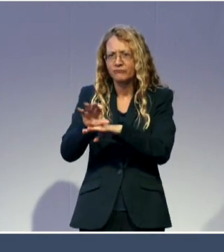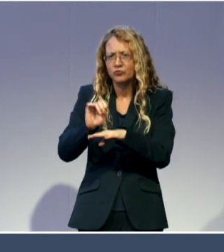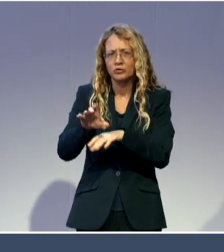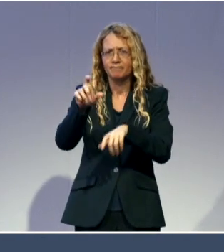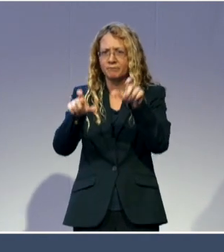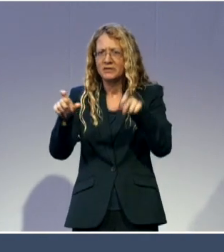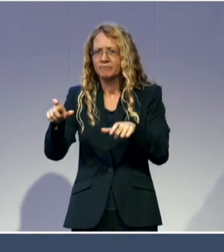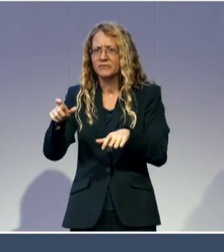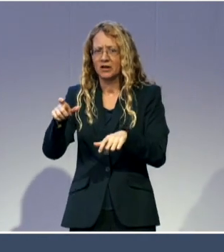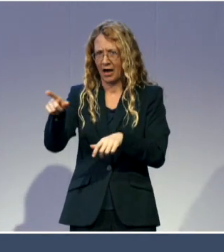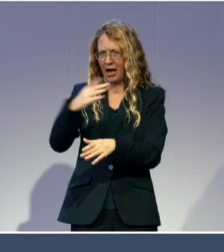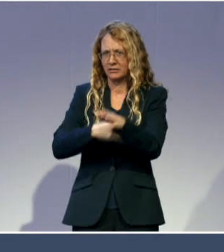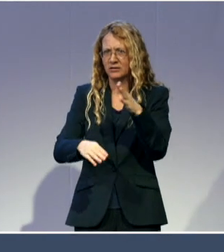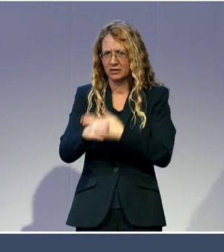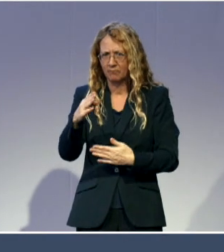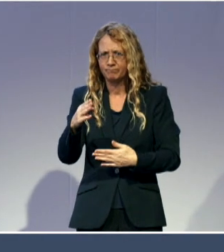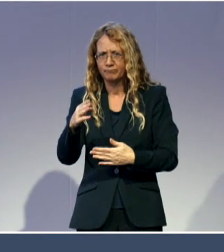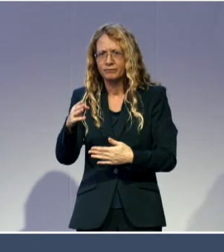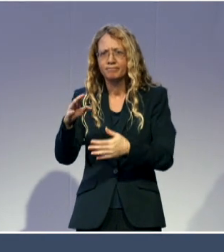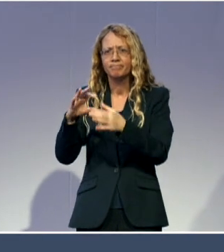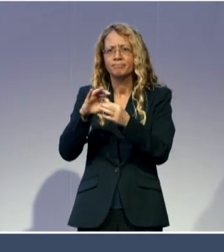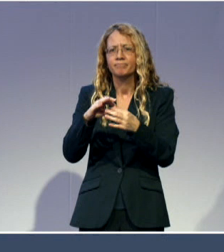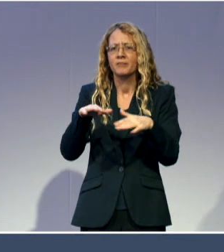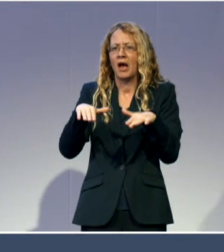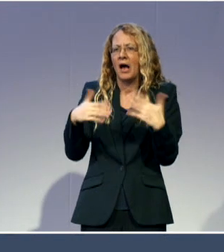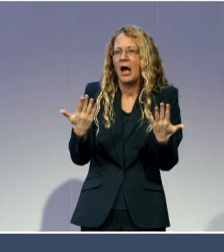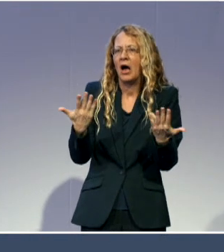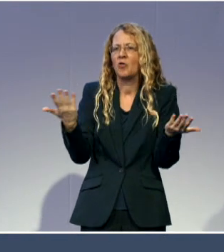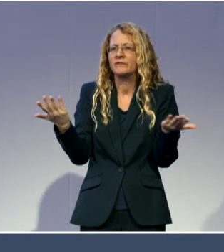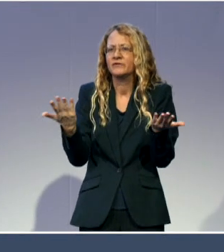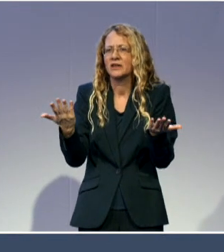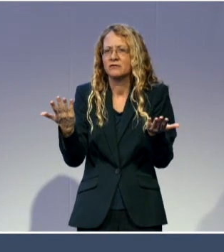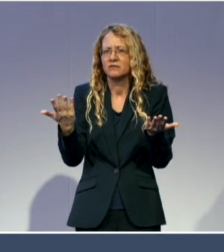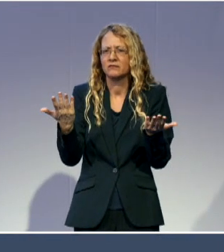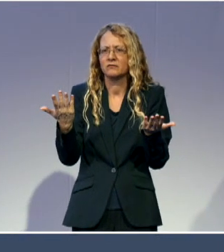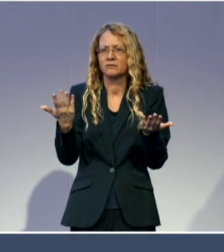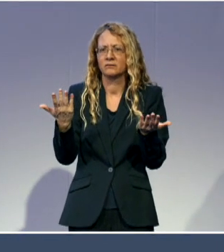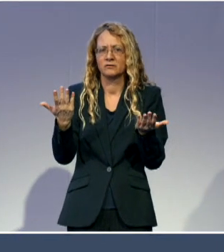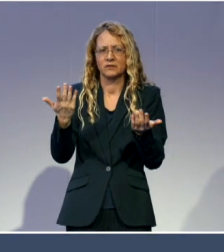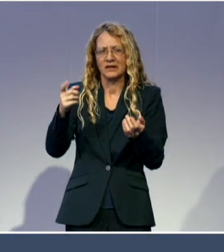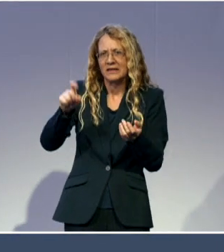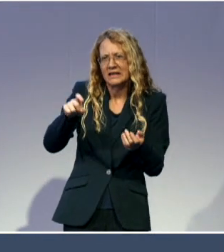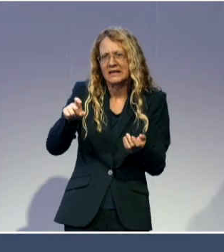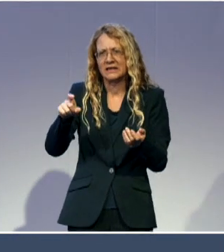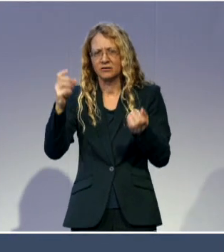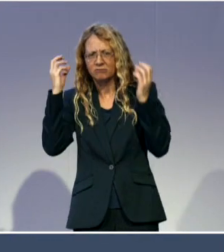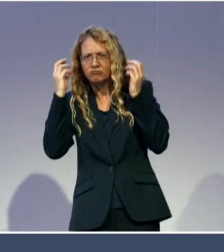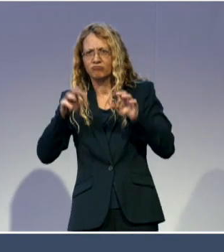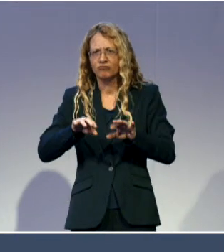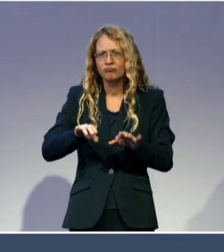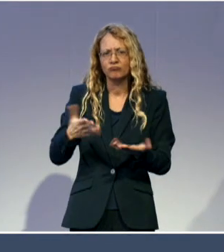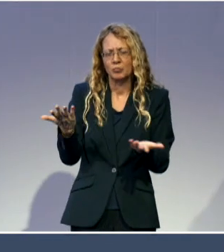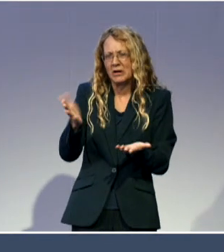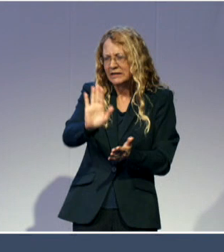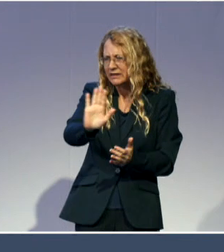of Indigenous populations. The organization acts as a liaison to help persons with disabilities access mobility